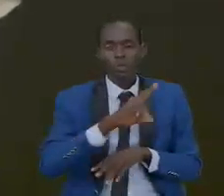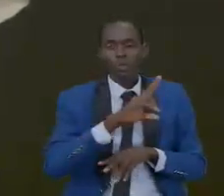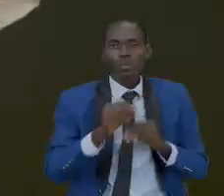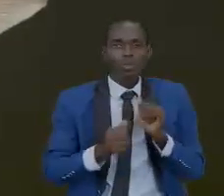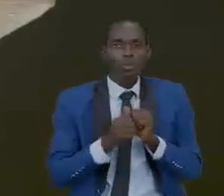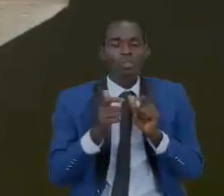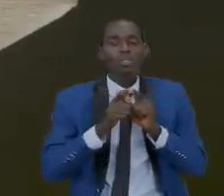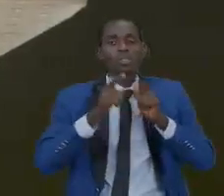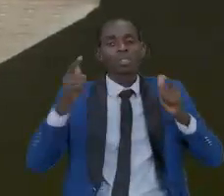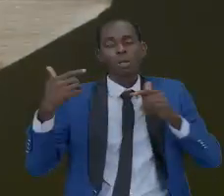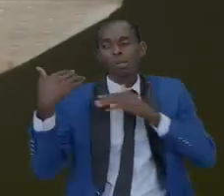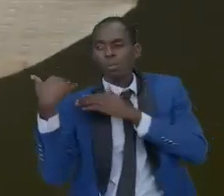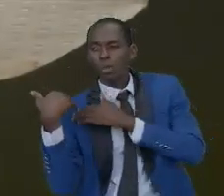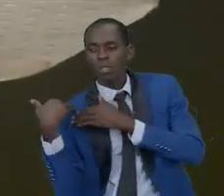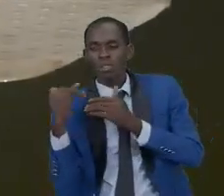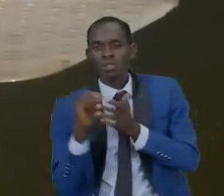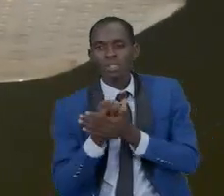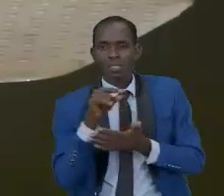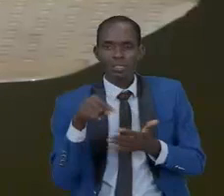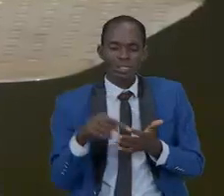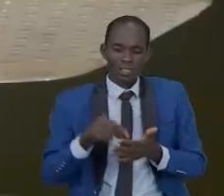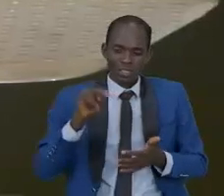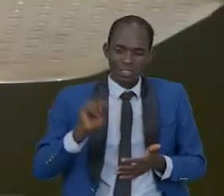these necessary things